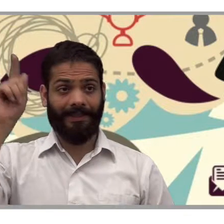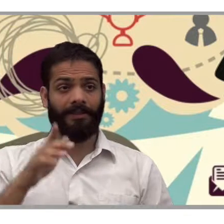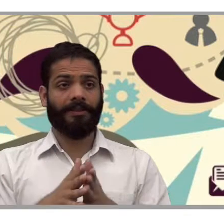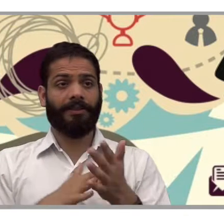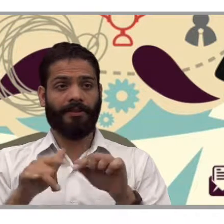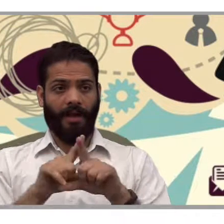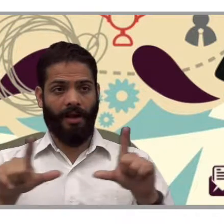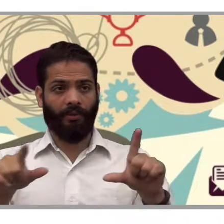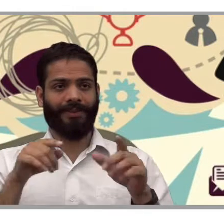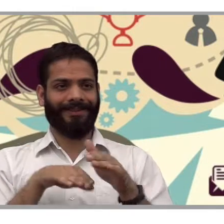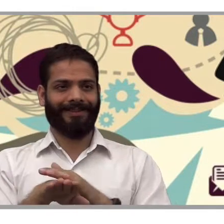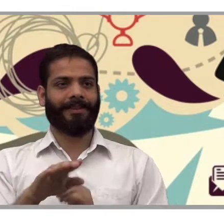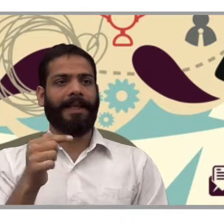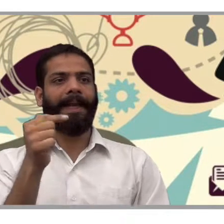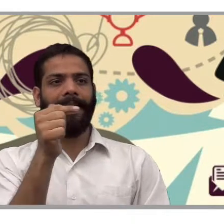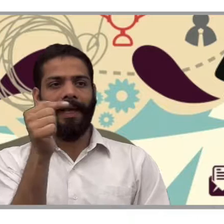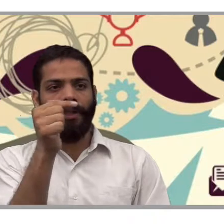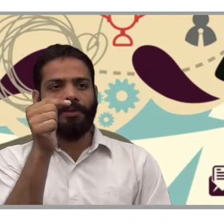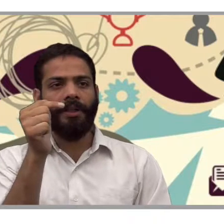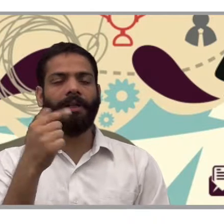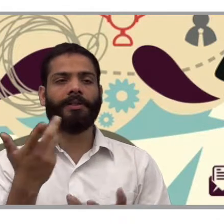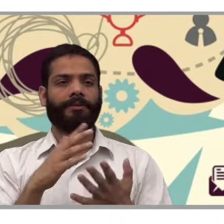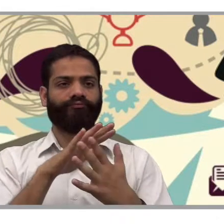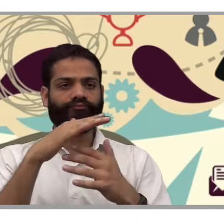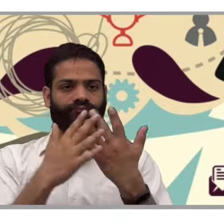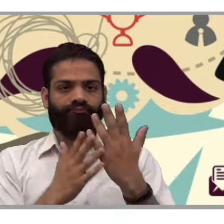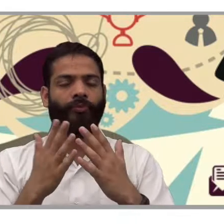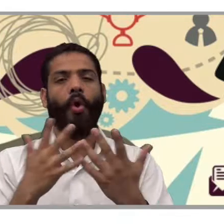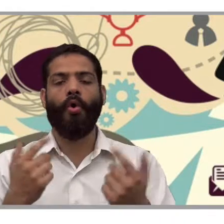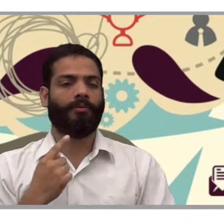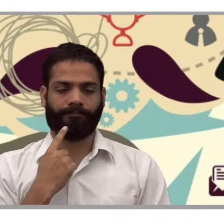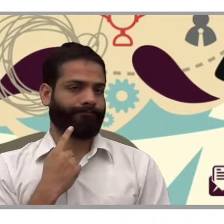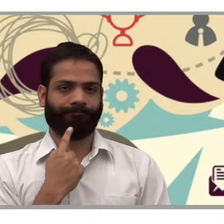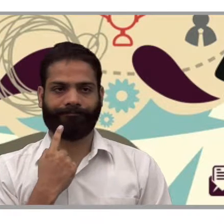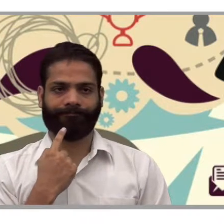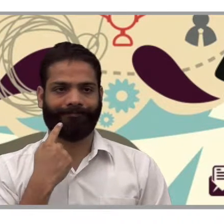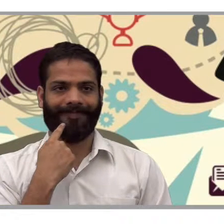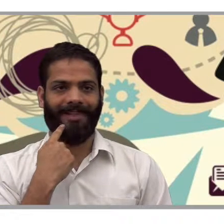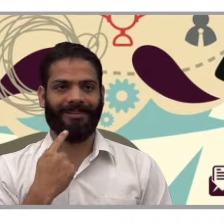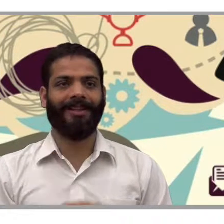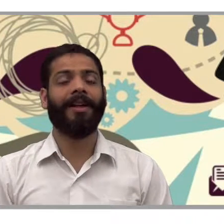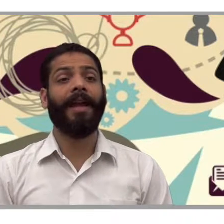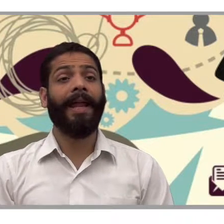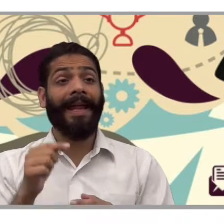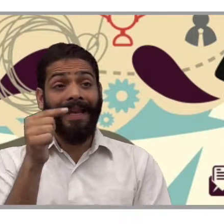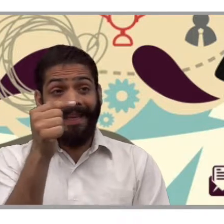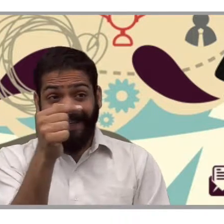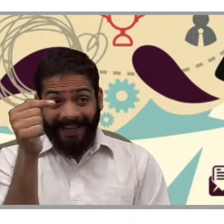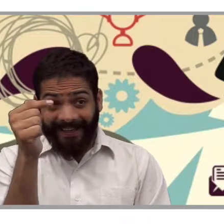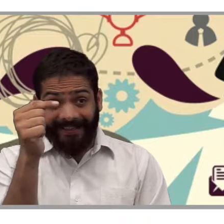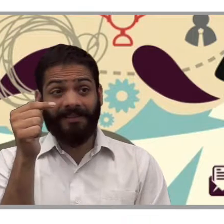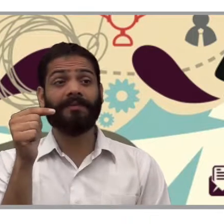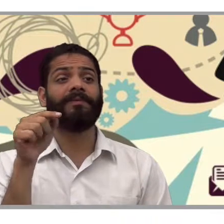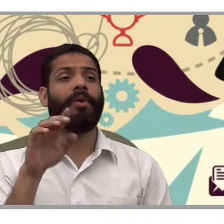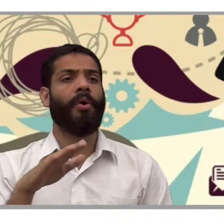Next, we are going to talk about the negative phrase, negation. In Indian Sign Language, negation is either manually